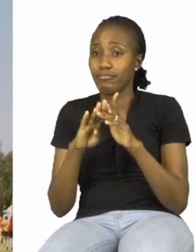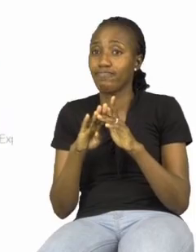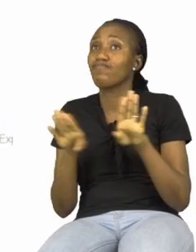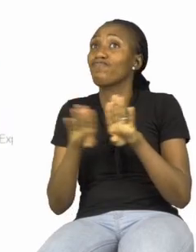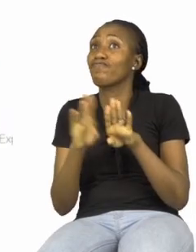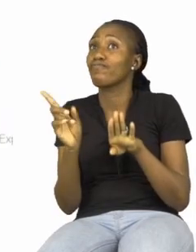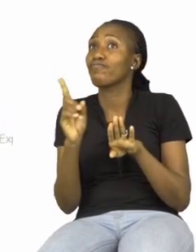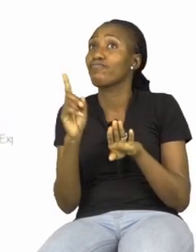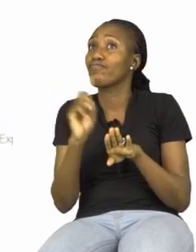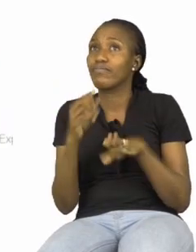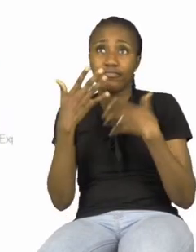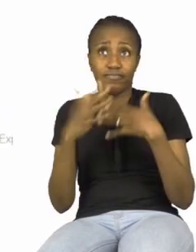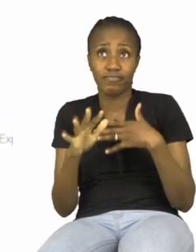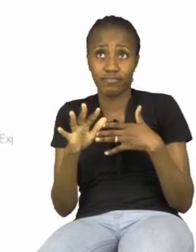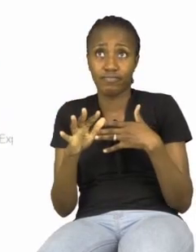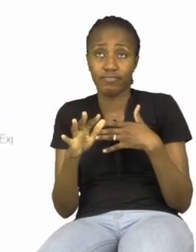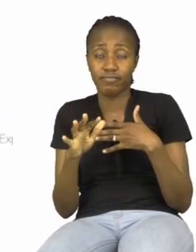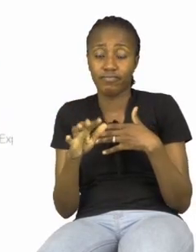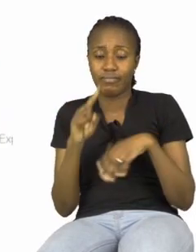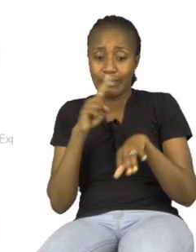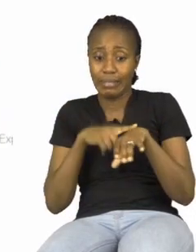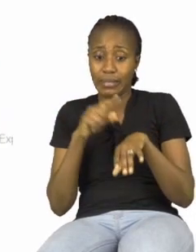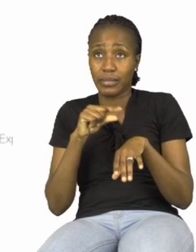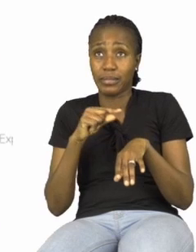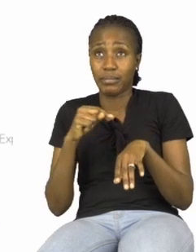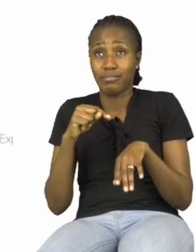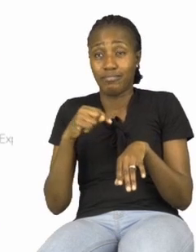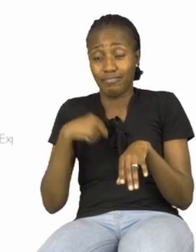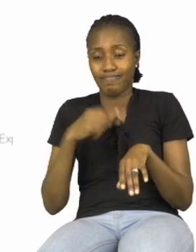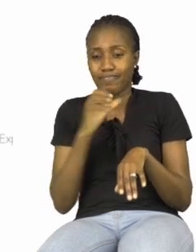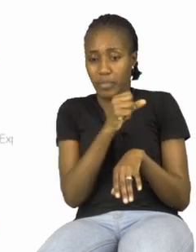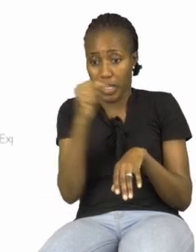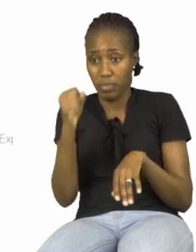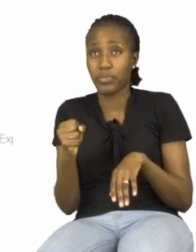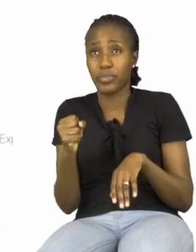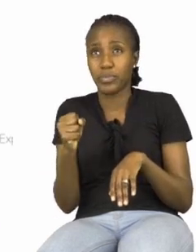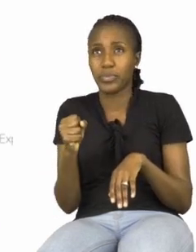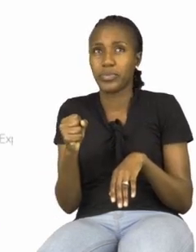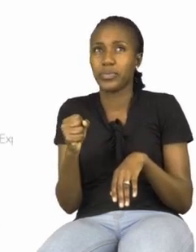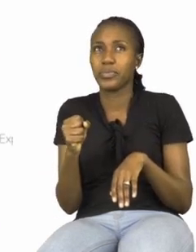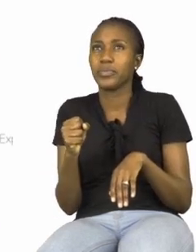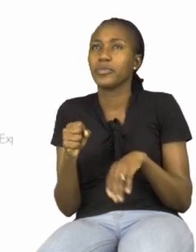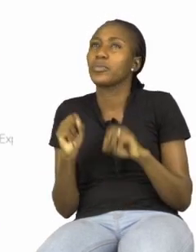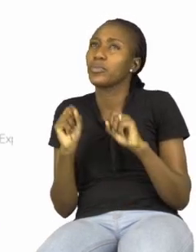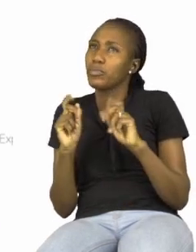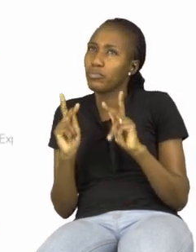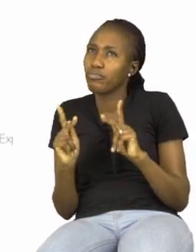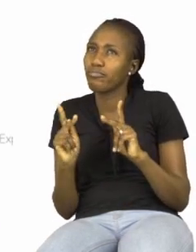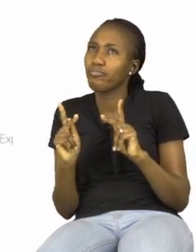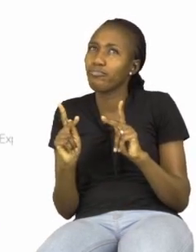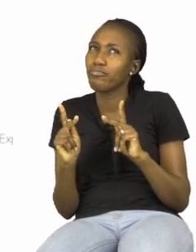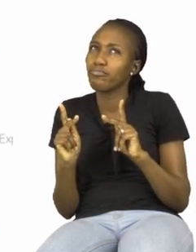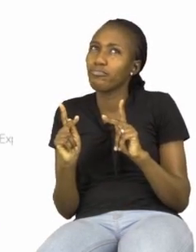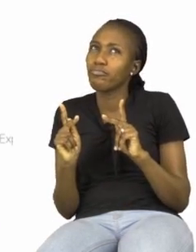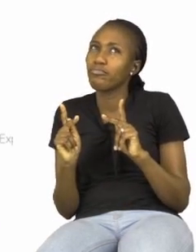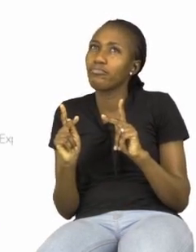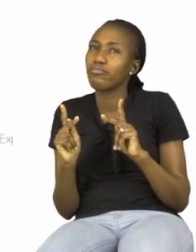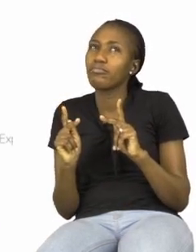and then in my short little run as the president, I had an engagement with Solly